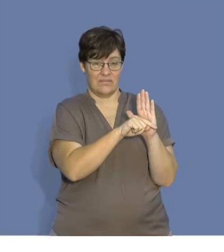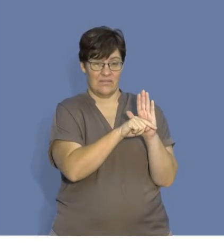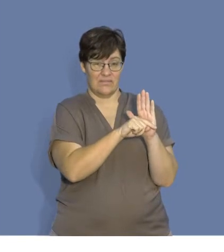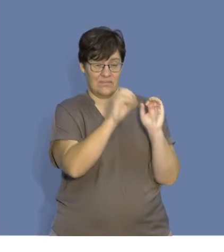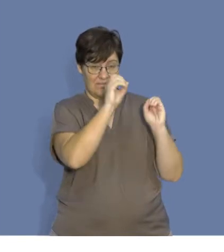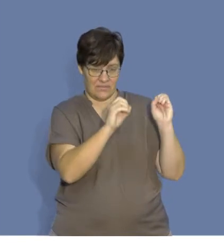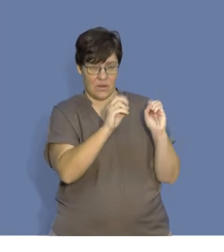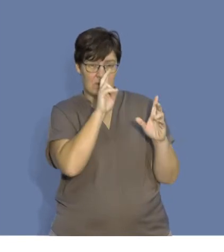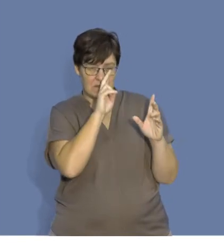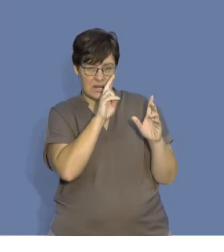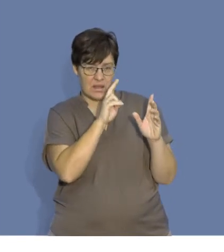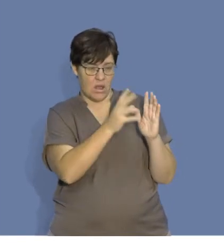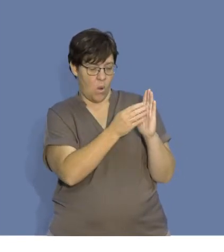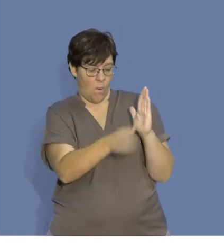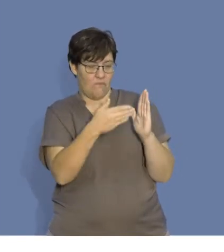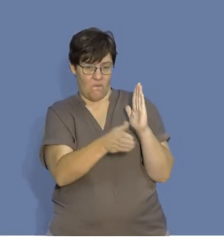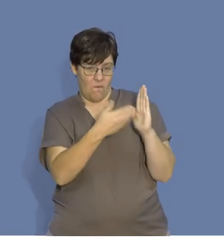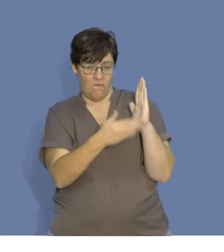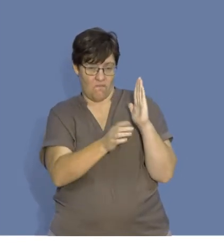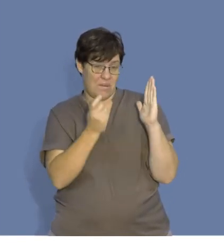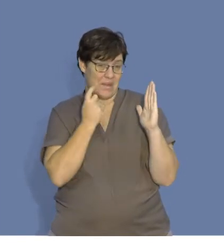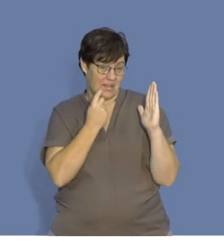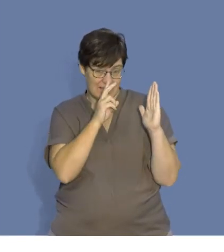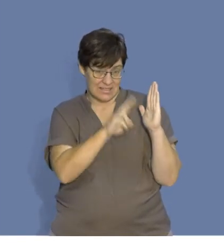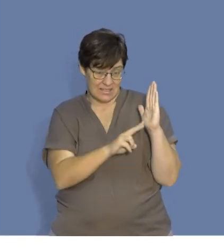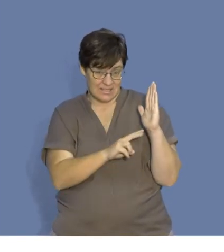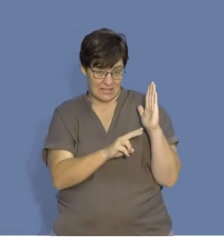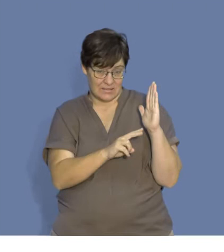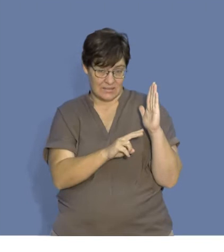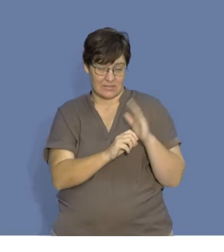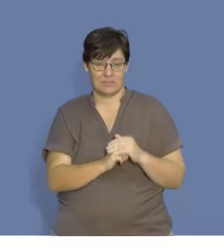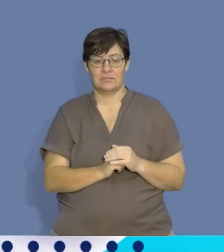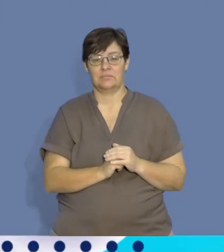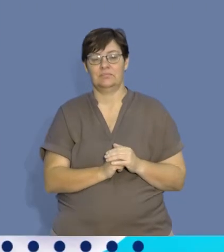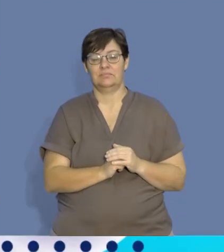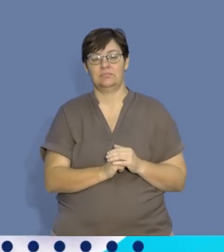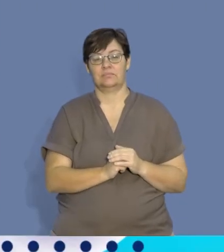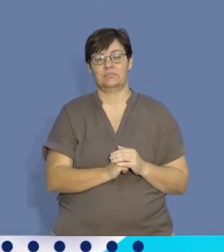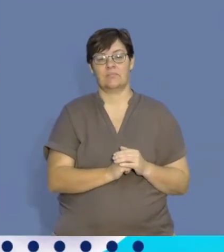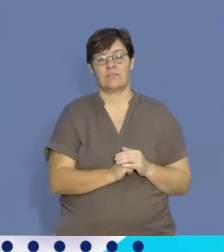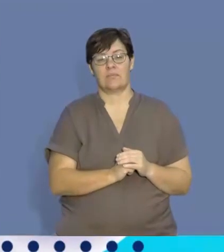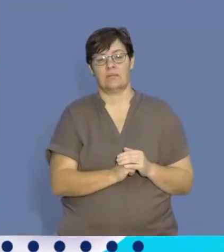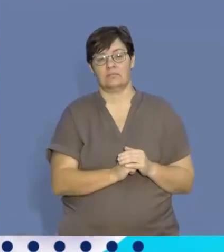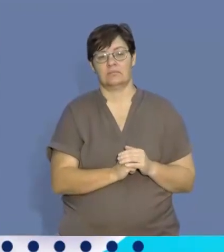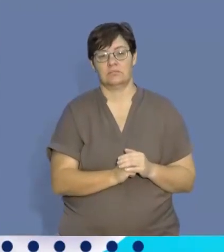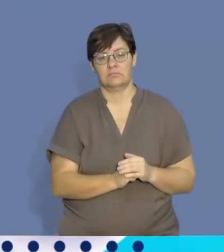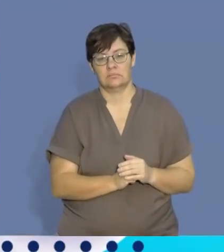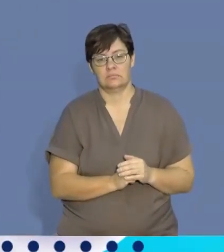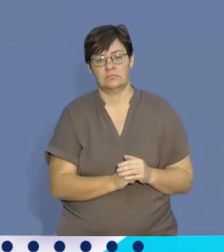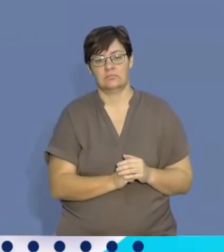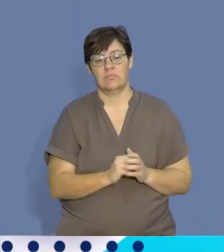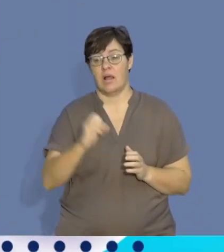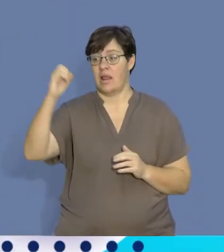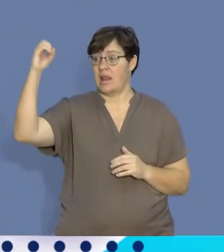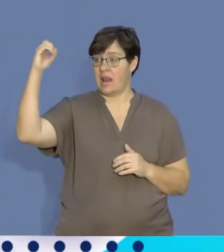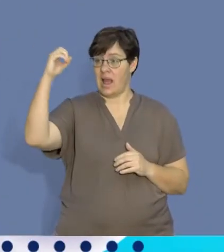moved out of the metal, okay? And what we're going to look at is, does the brightness of the